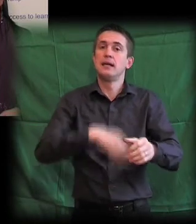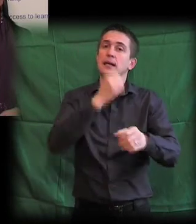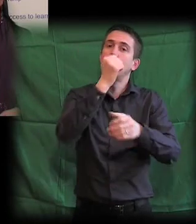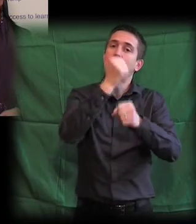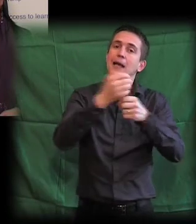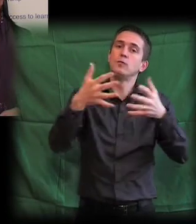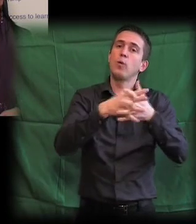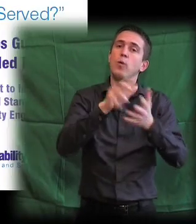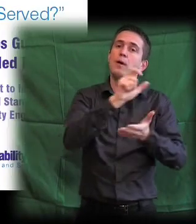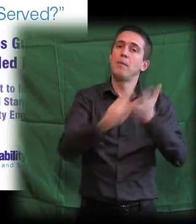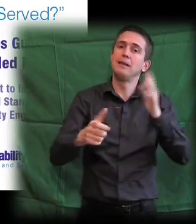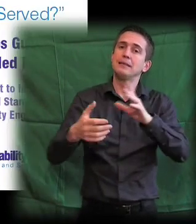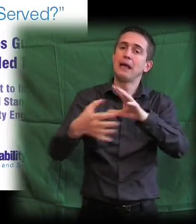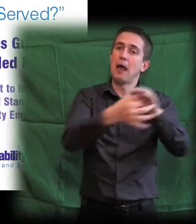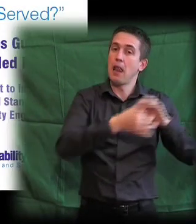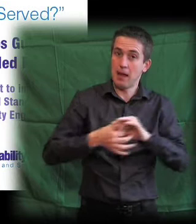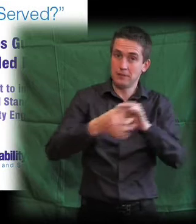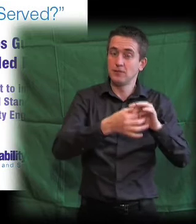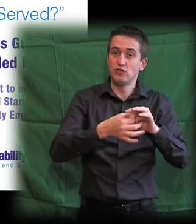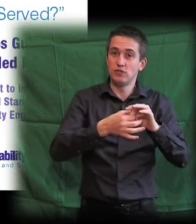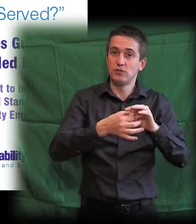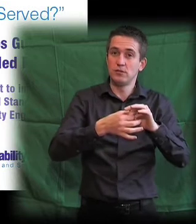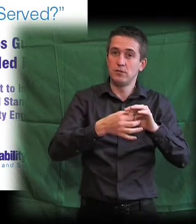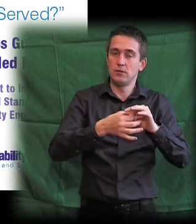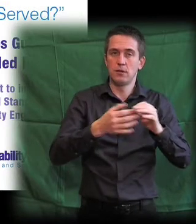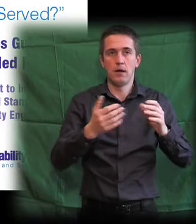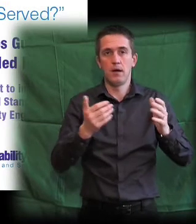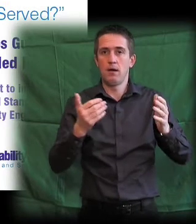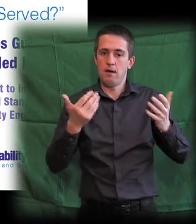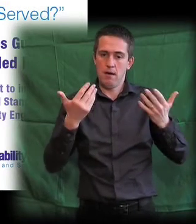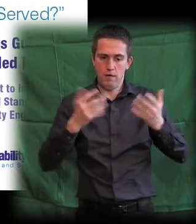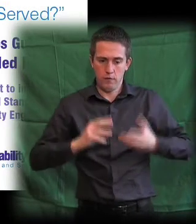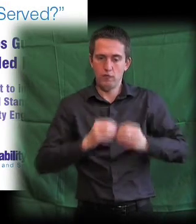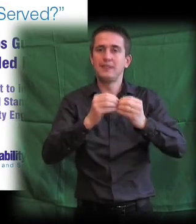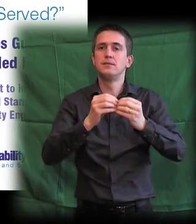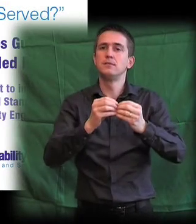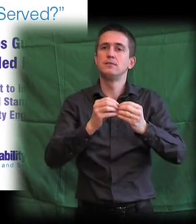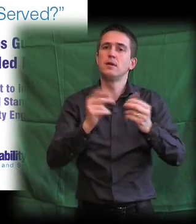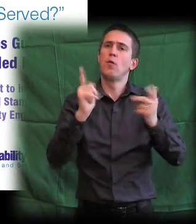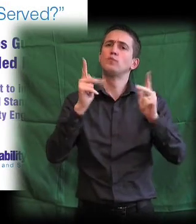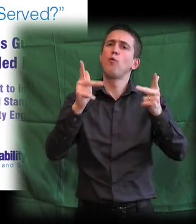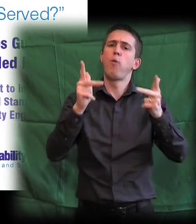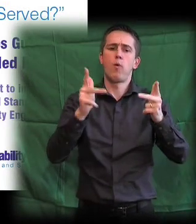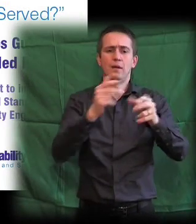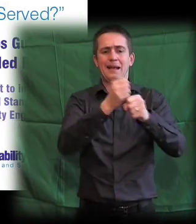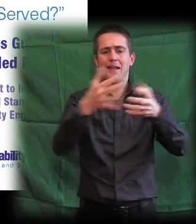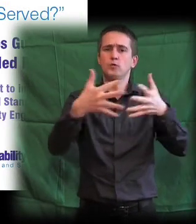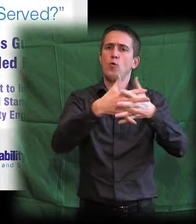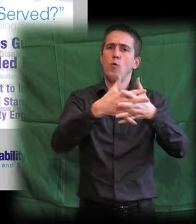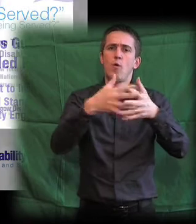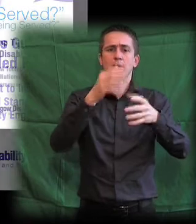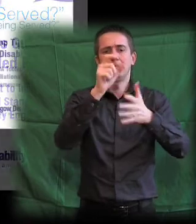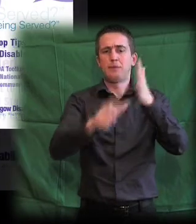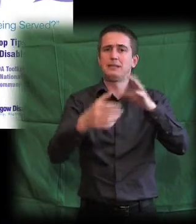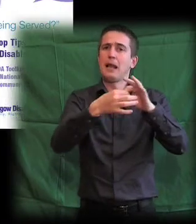Glasgow Disability Alliance have created is the GDA toolkit. I know there's many out there, but the